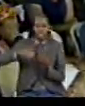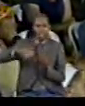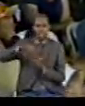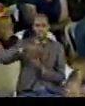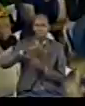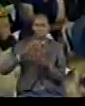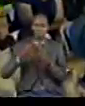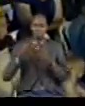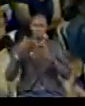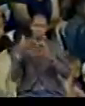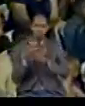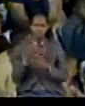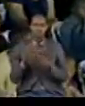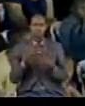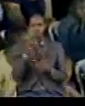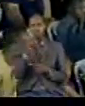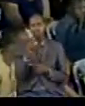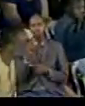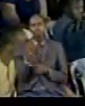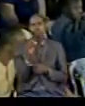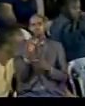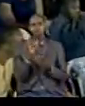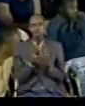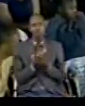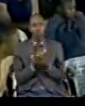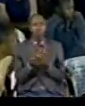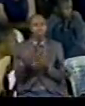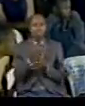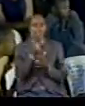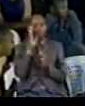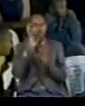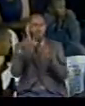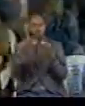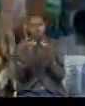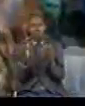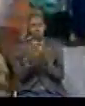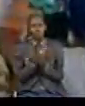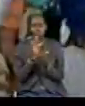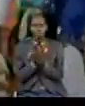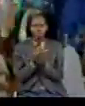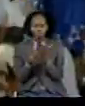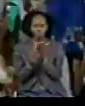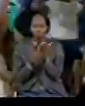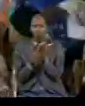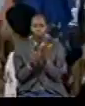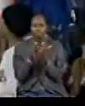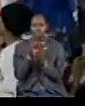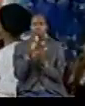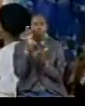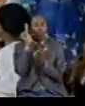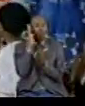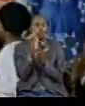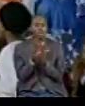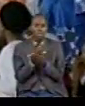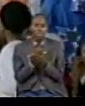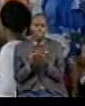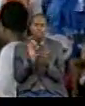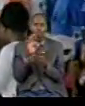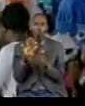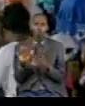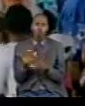can give us your name. Just write your full names on those